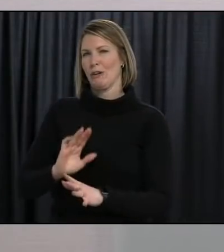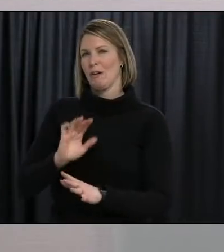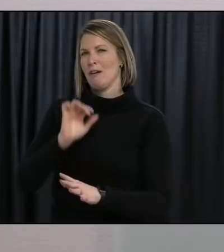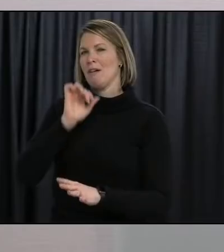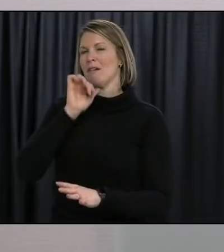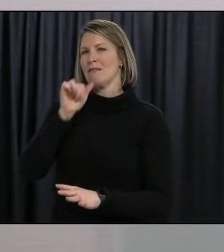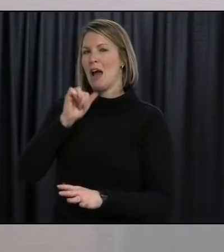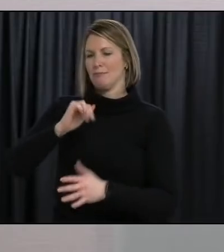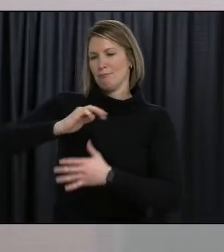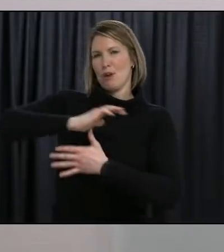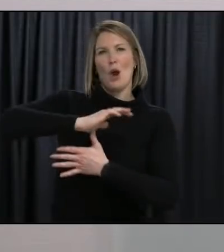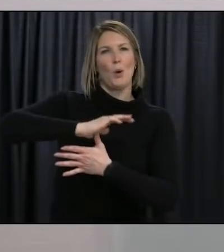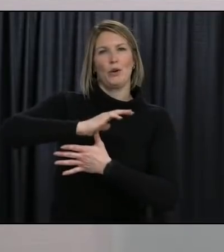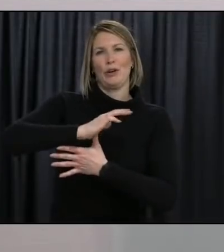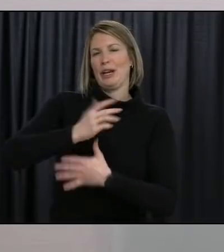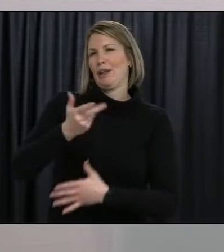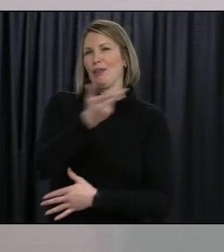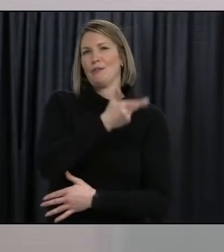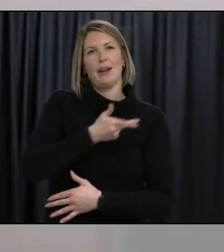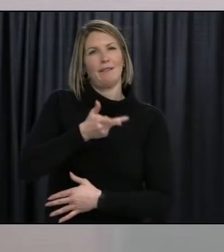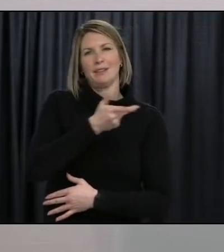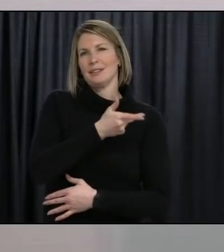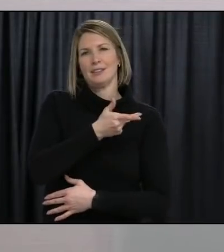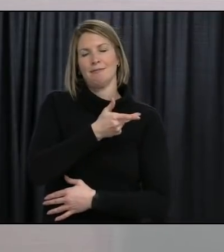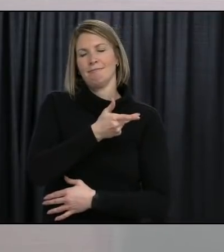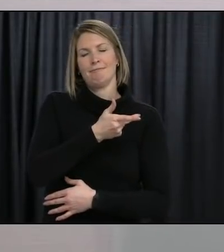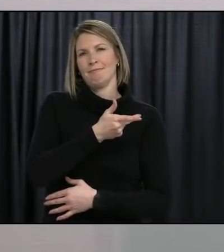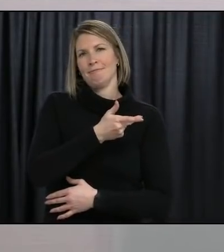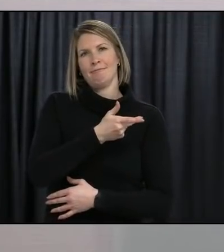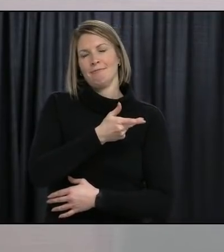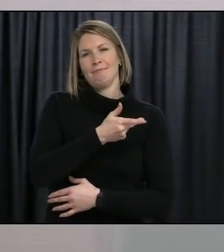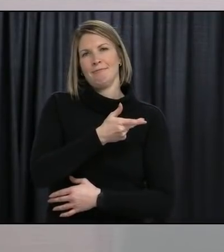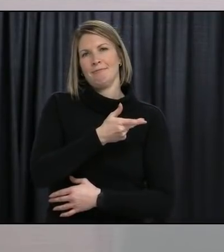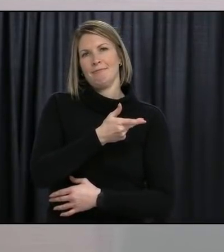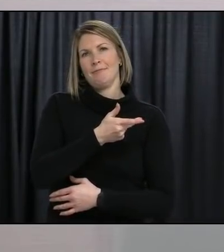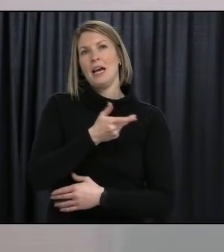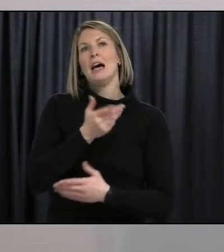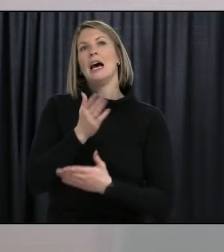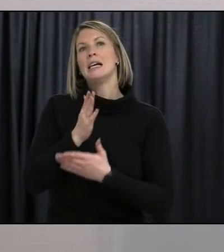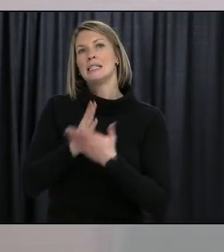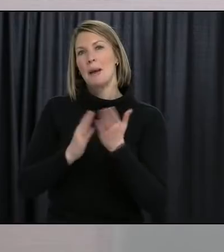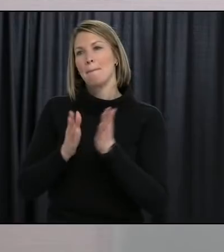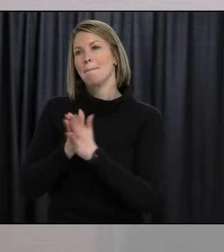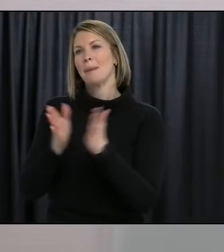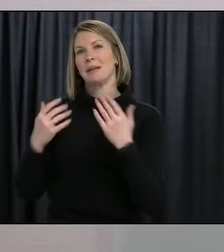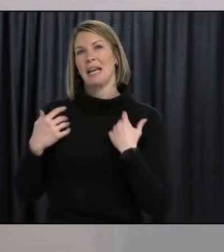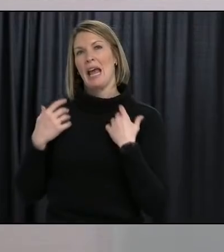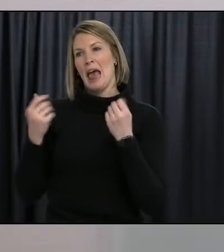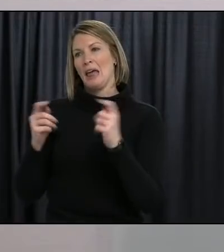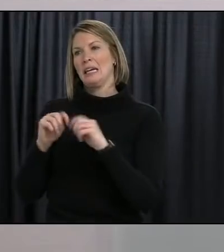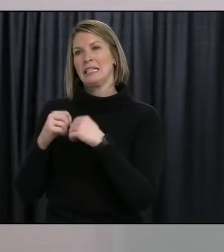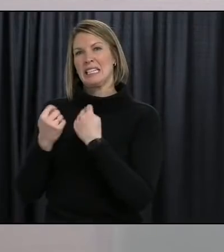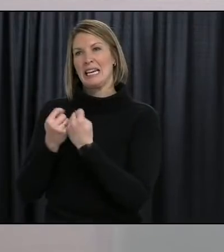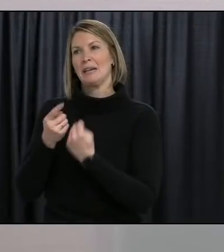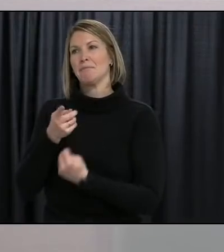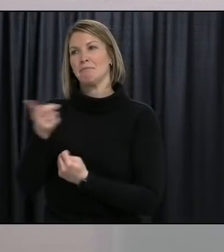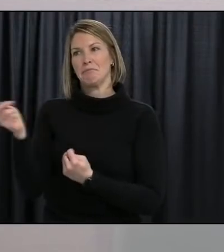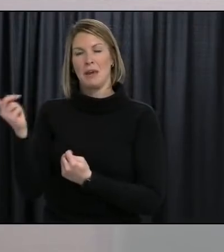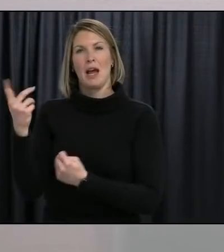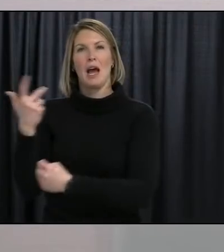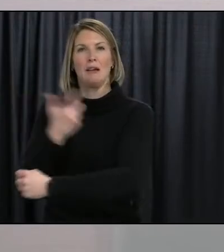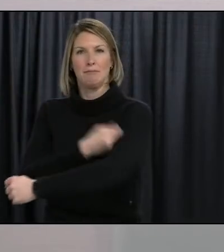initial priority groups at this point. Certain public health teams that are working on the front lines have